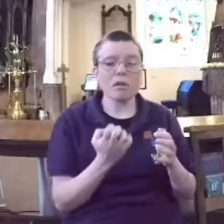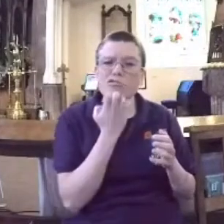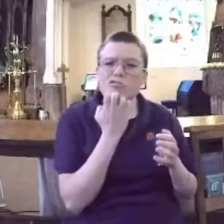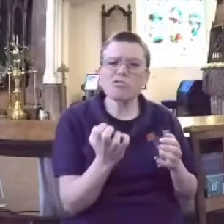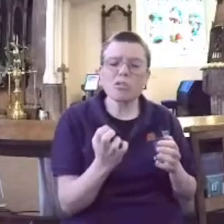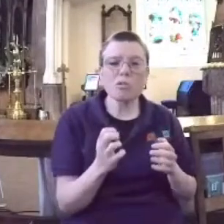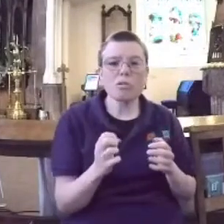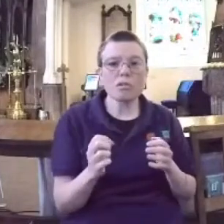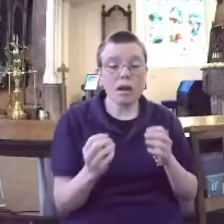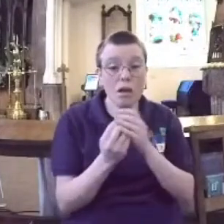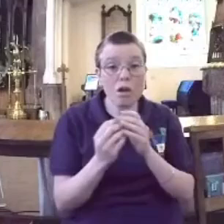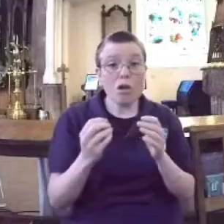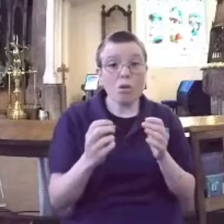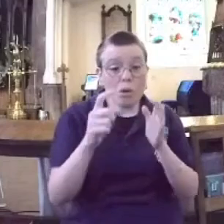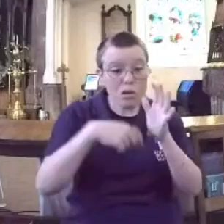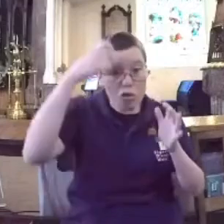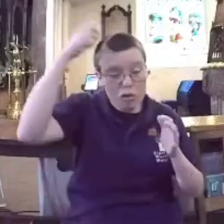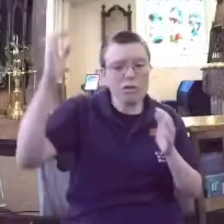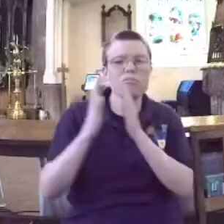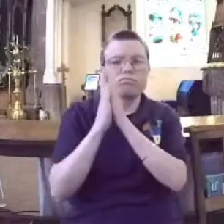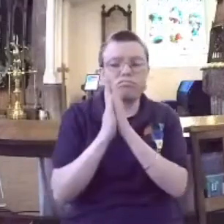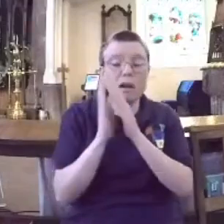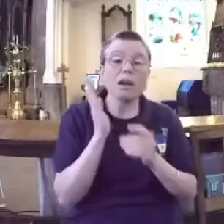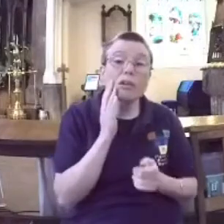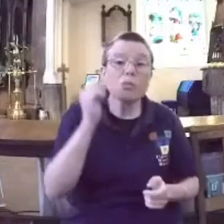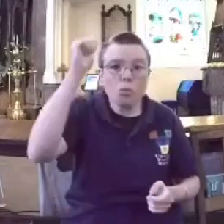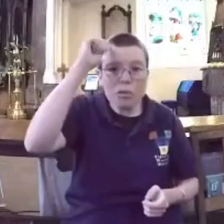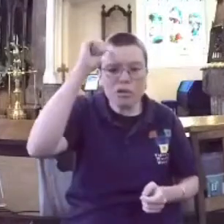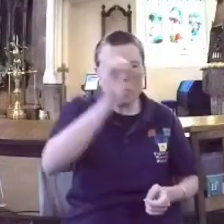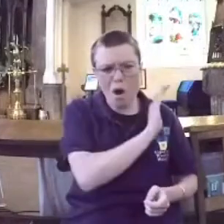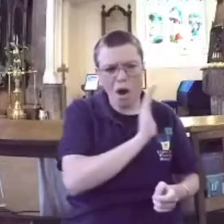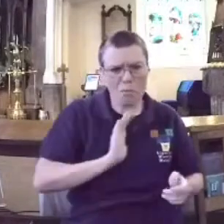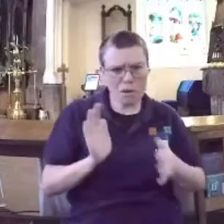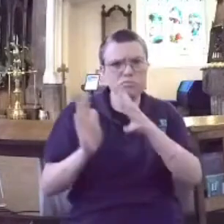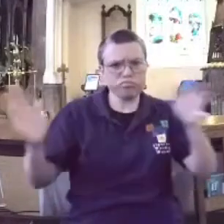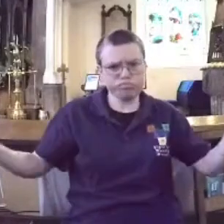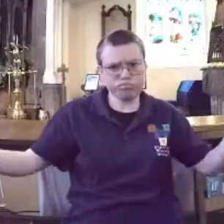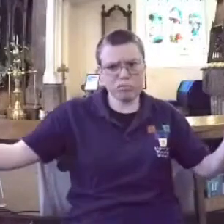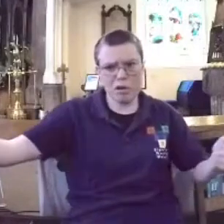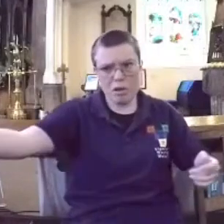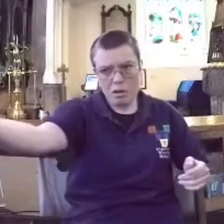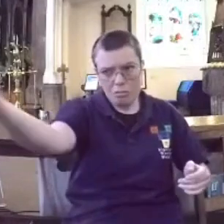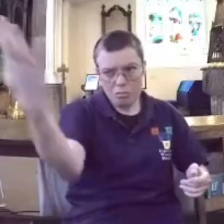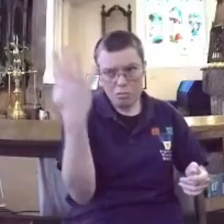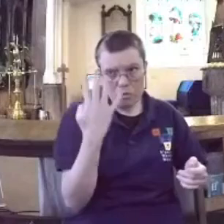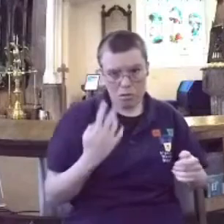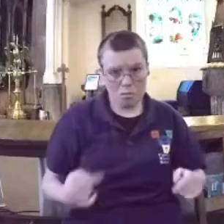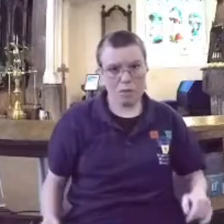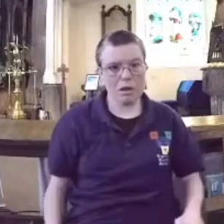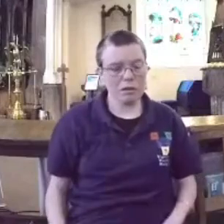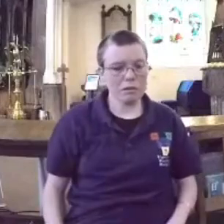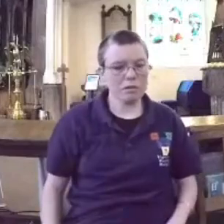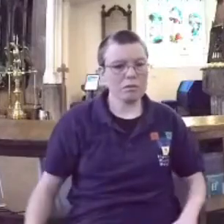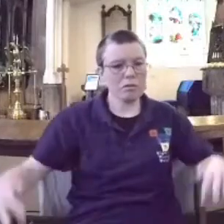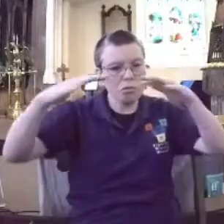huge army was coming to attack them. Peter and John prayed with other disciples after being questioned by